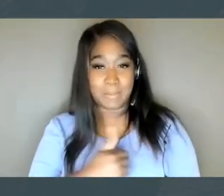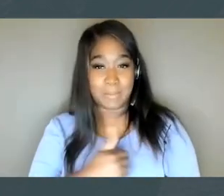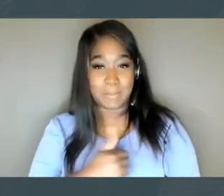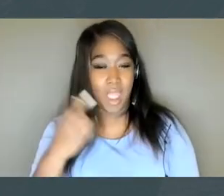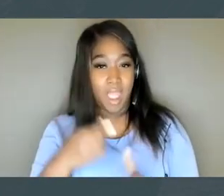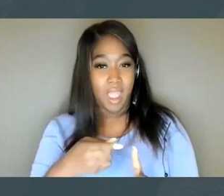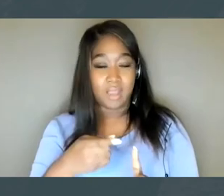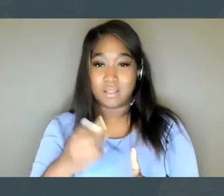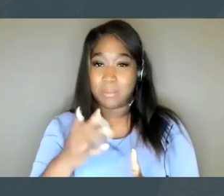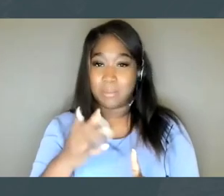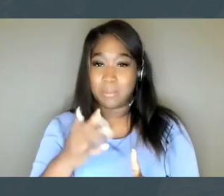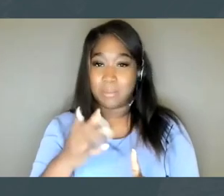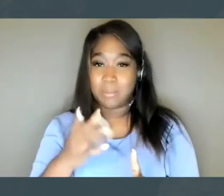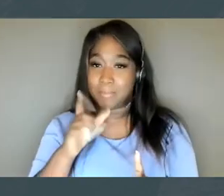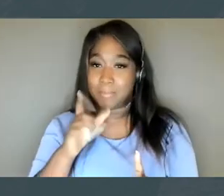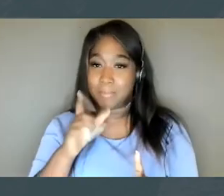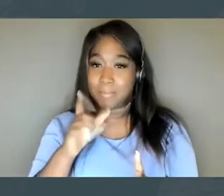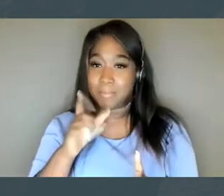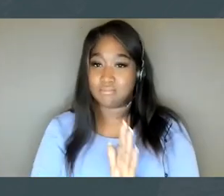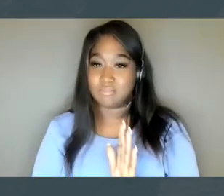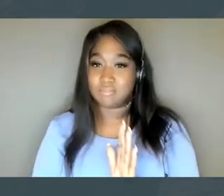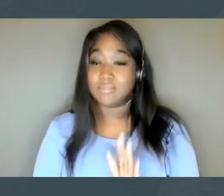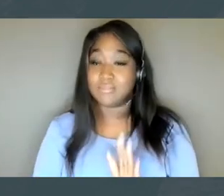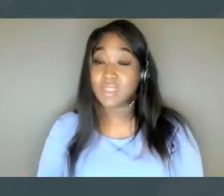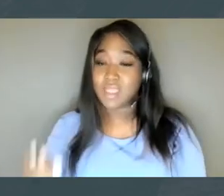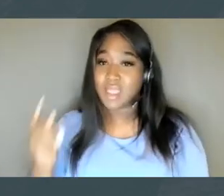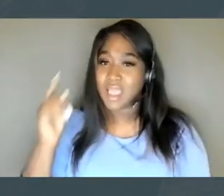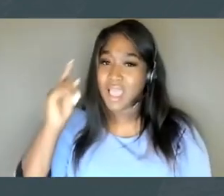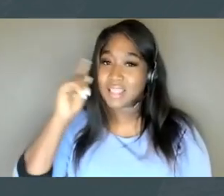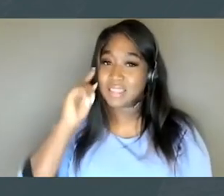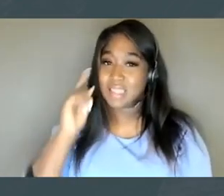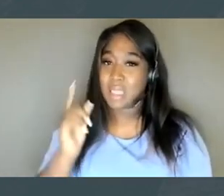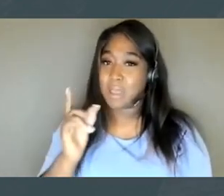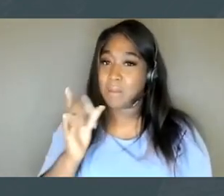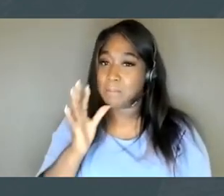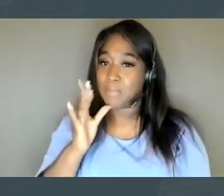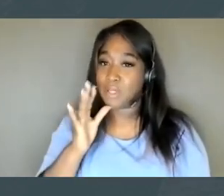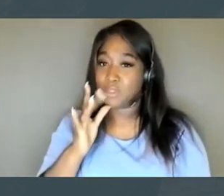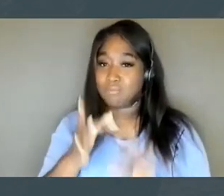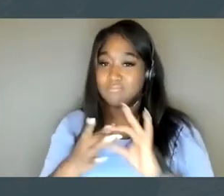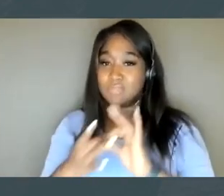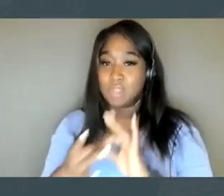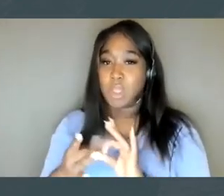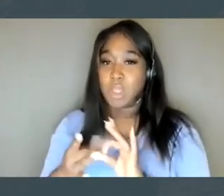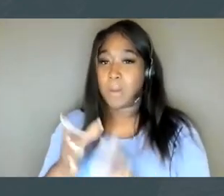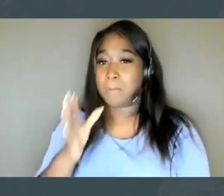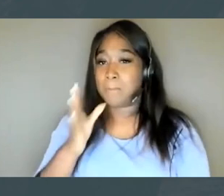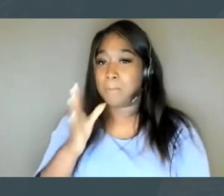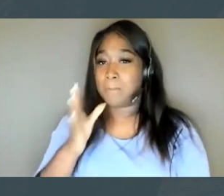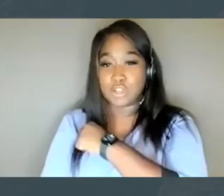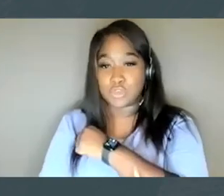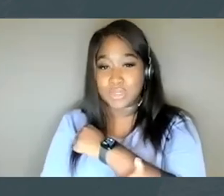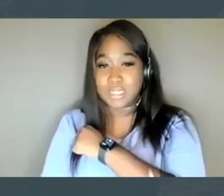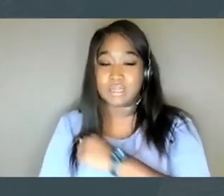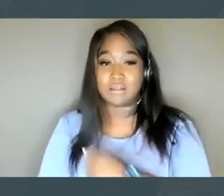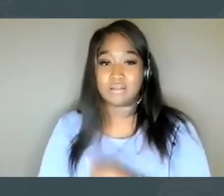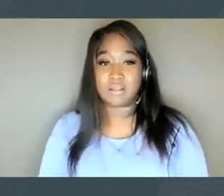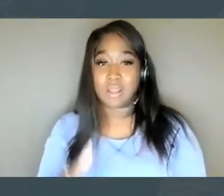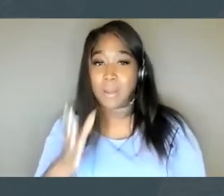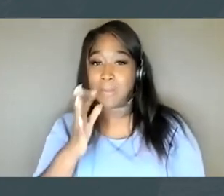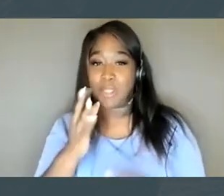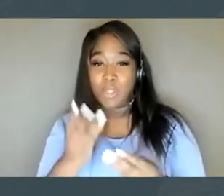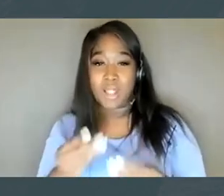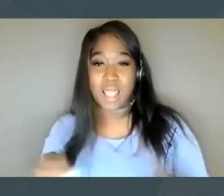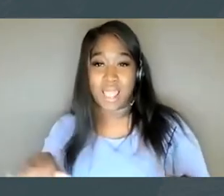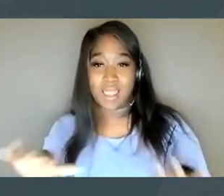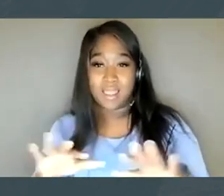I think the mother speaks to mother country, motherland, and also in the